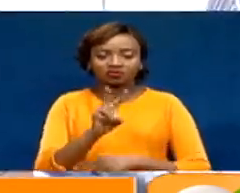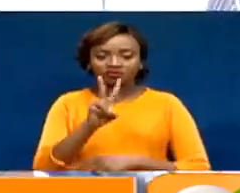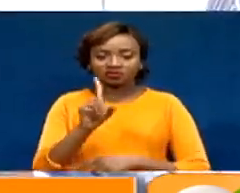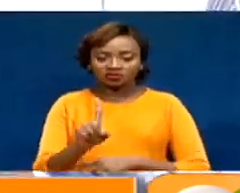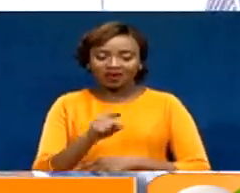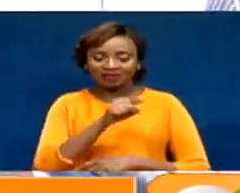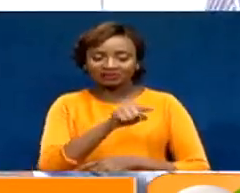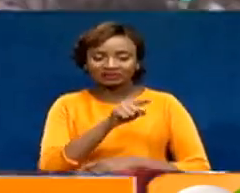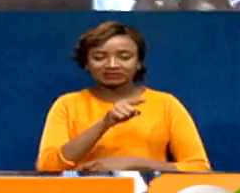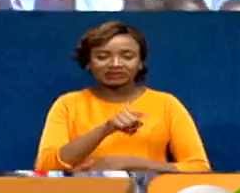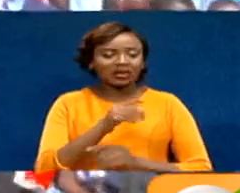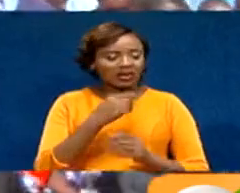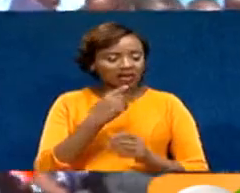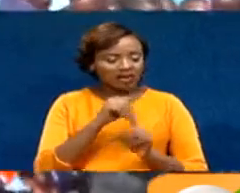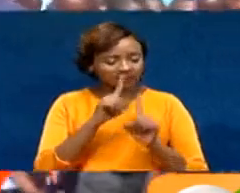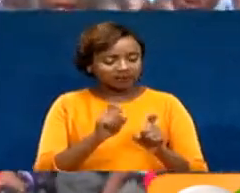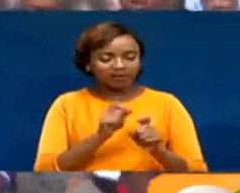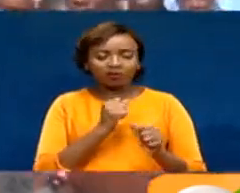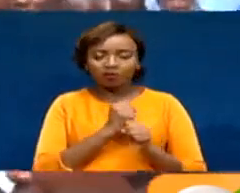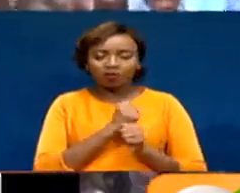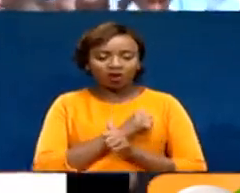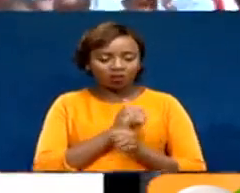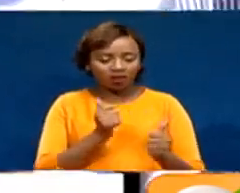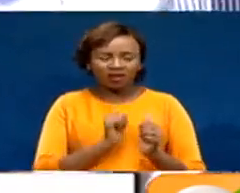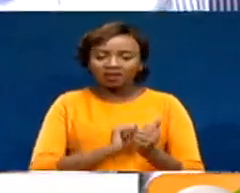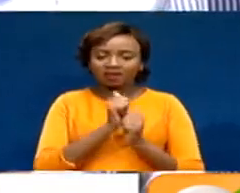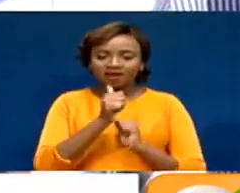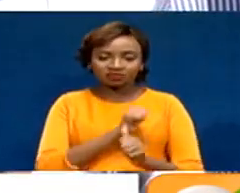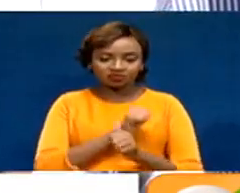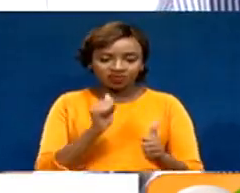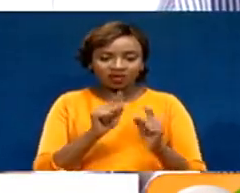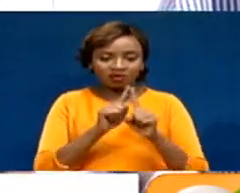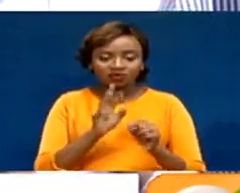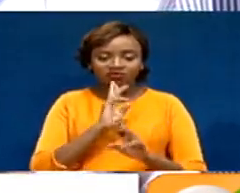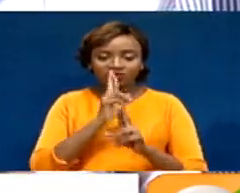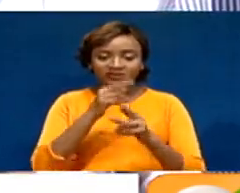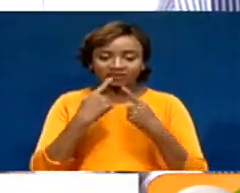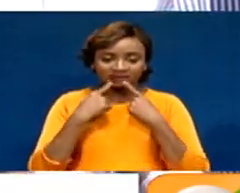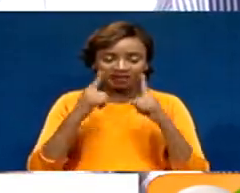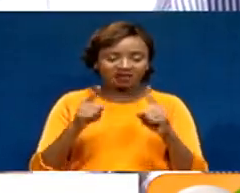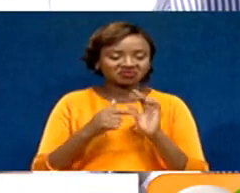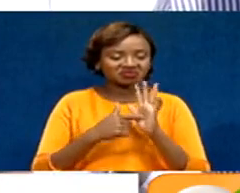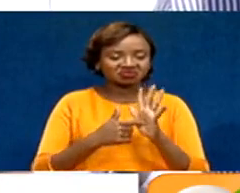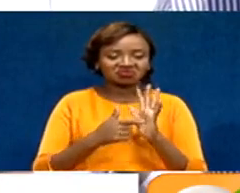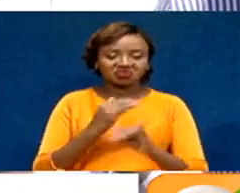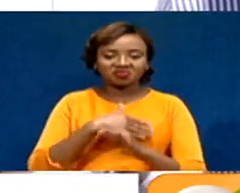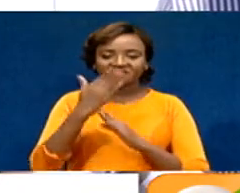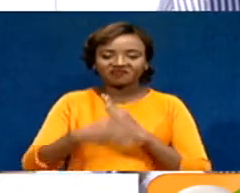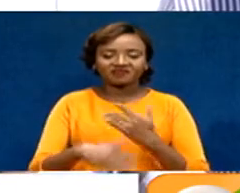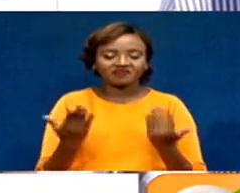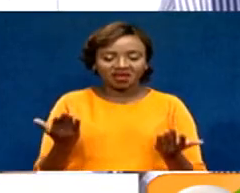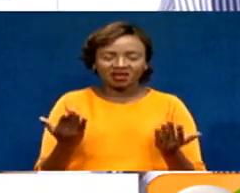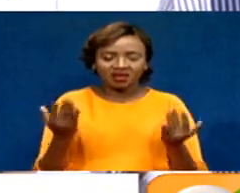2021 did the examination well. And releasing this result is an indication that finally they have concluded that